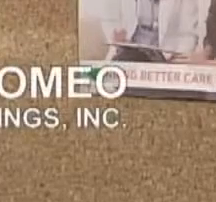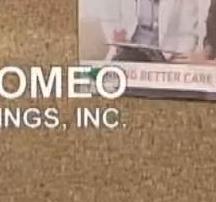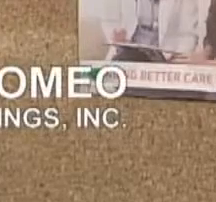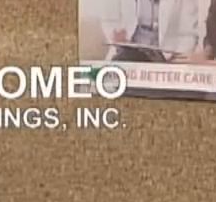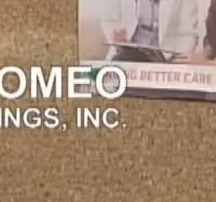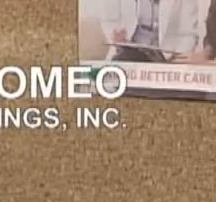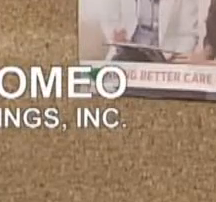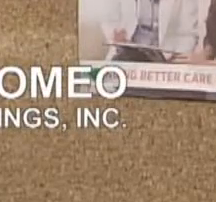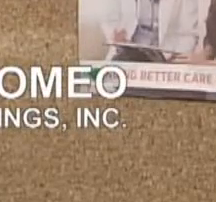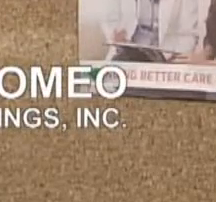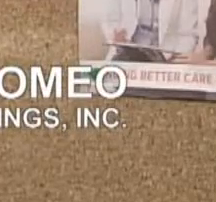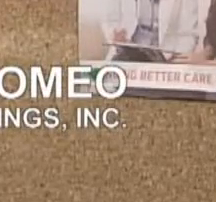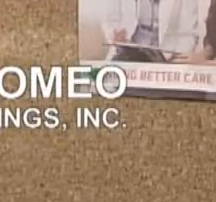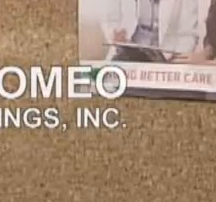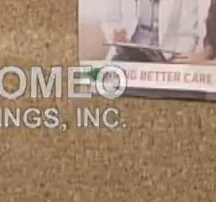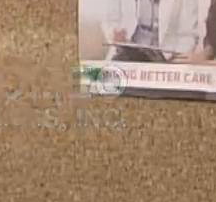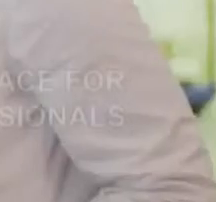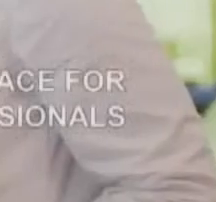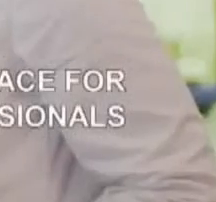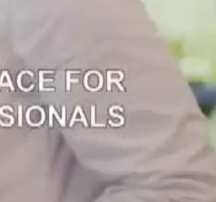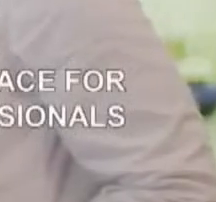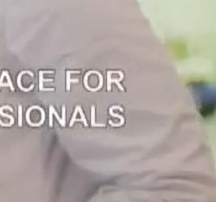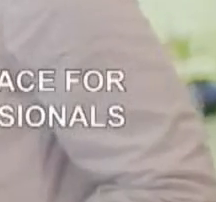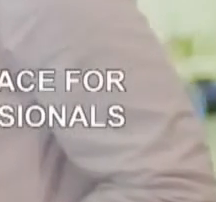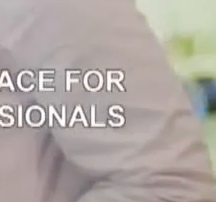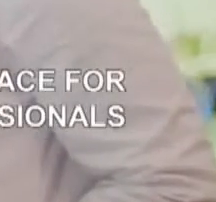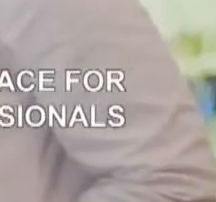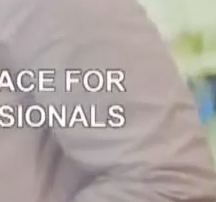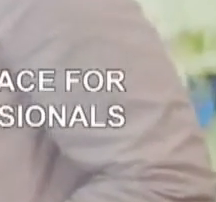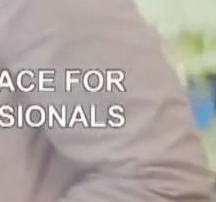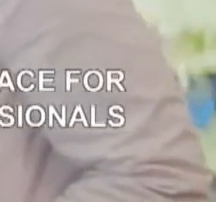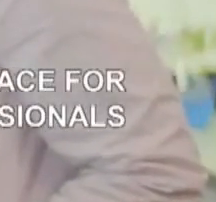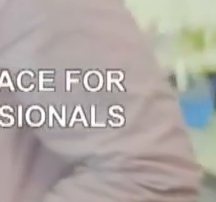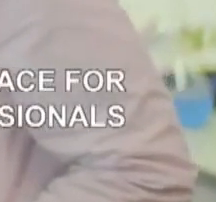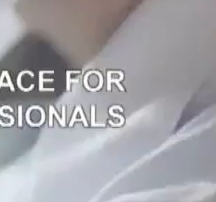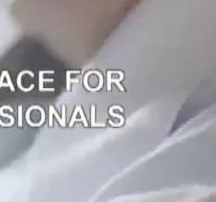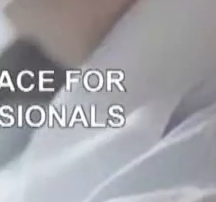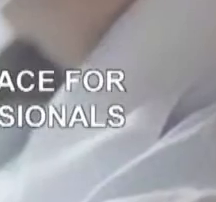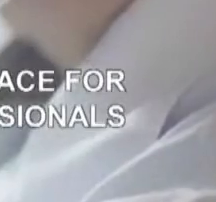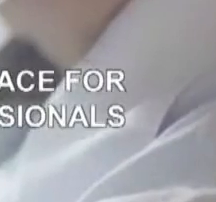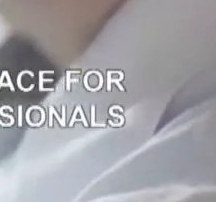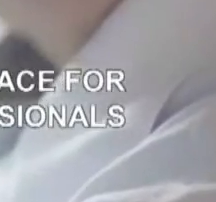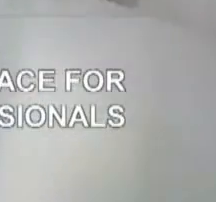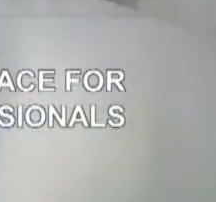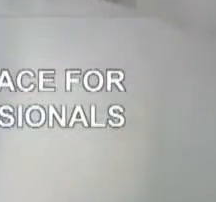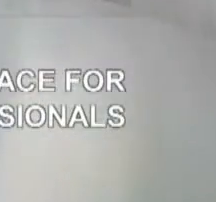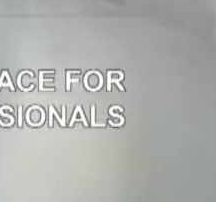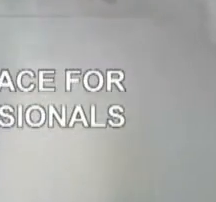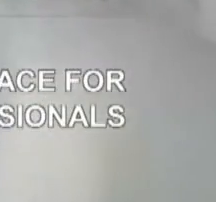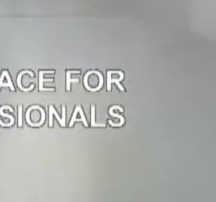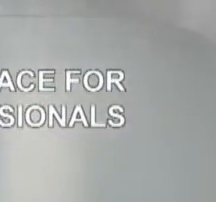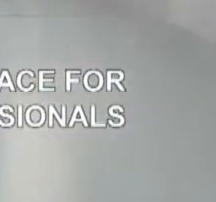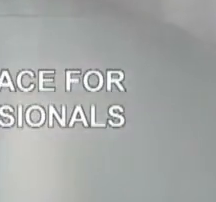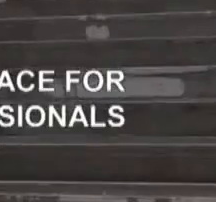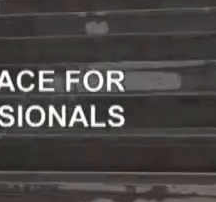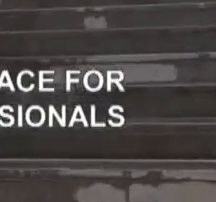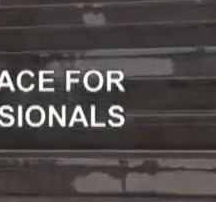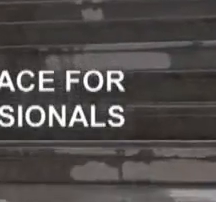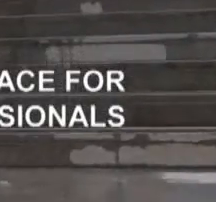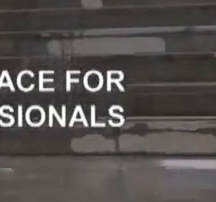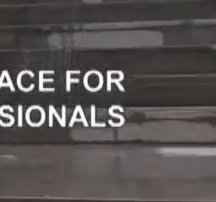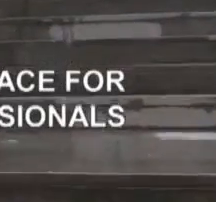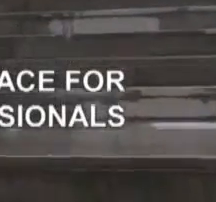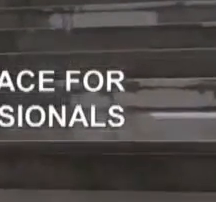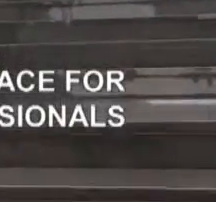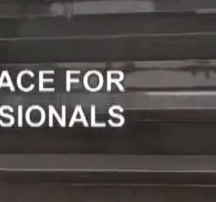Think about the millennials and the young physicians coming out of medical school. They look for work-life balance, they look for